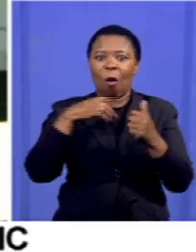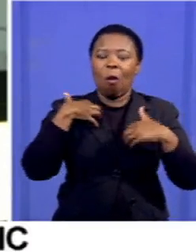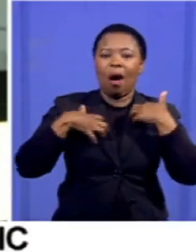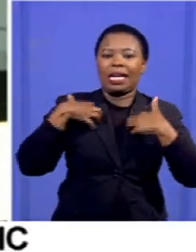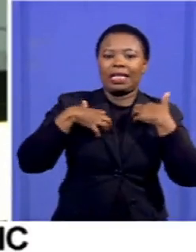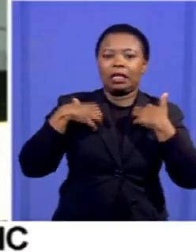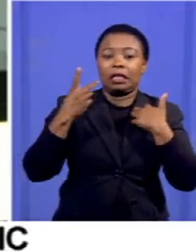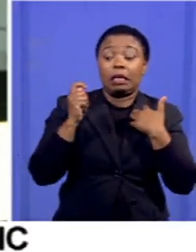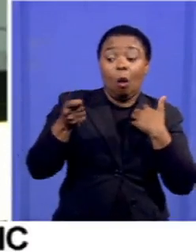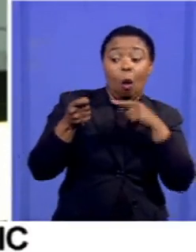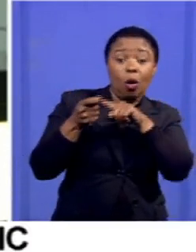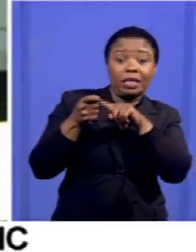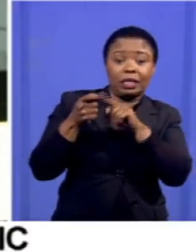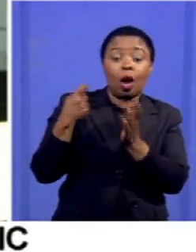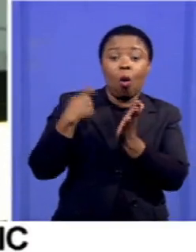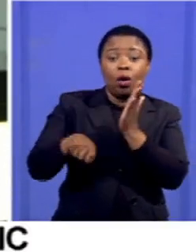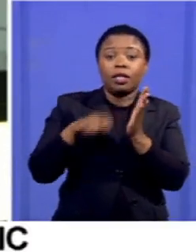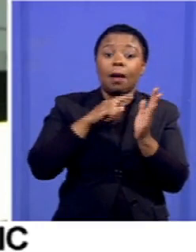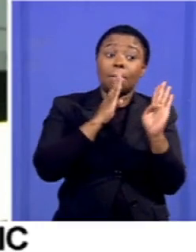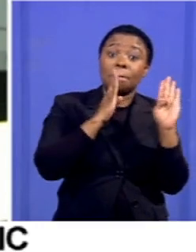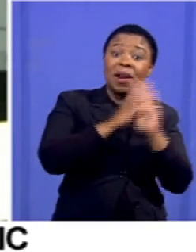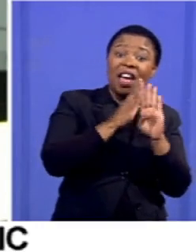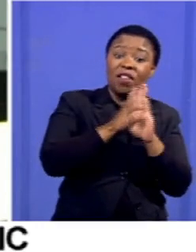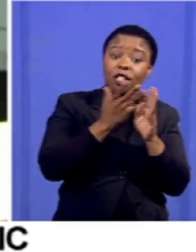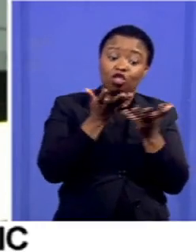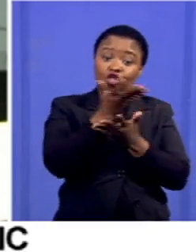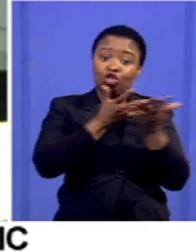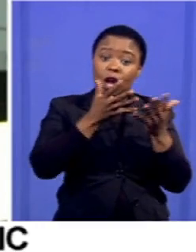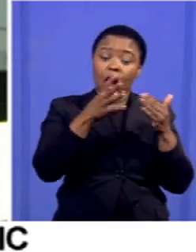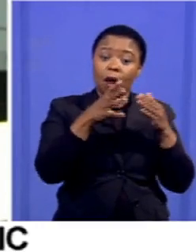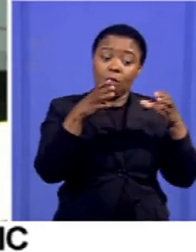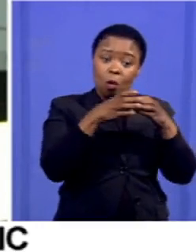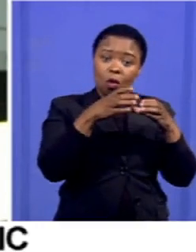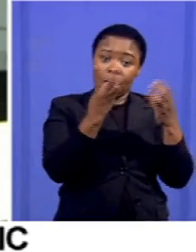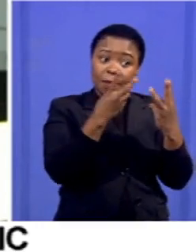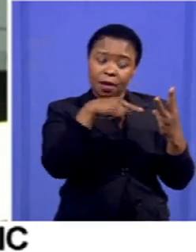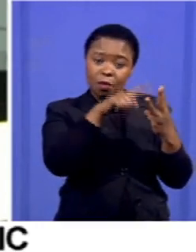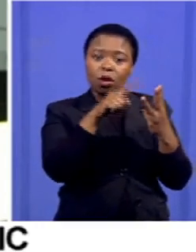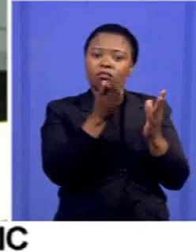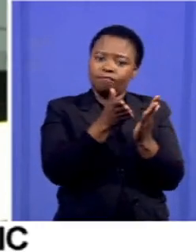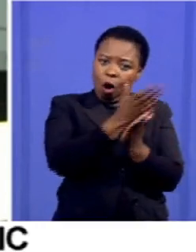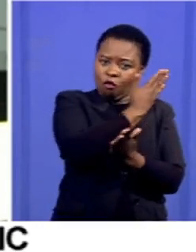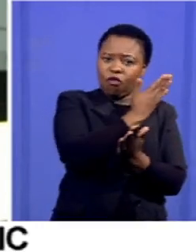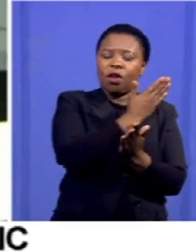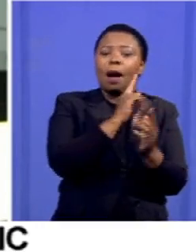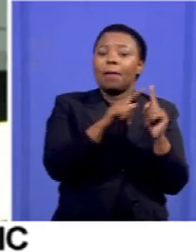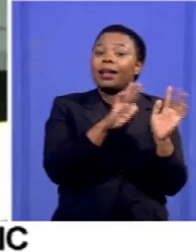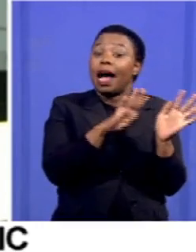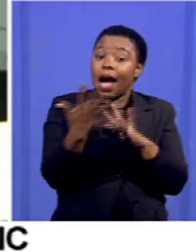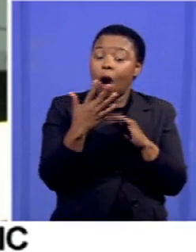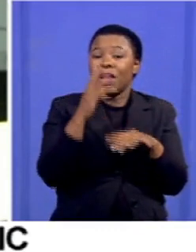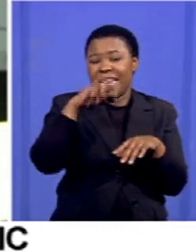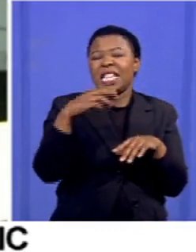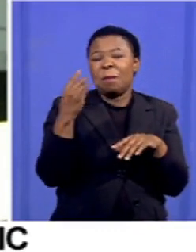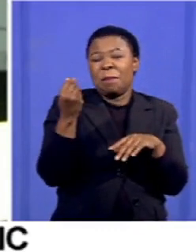of ensuring that private shareholders are taken off the books there. So, Mkolisi, that's where I'm going to leave